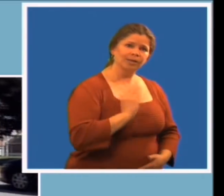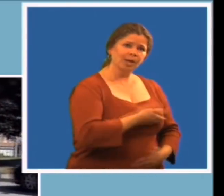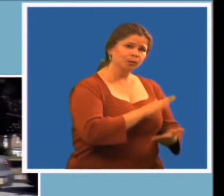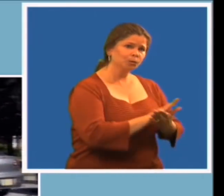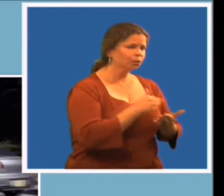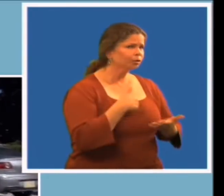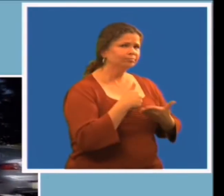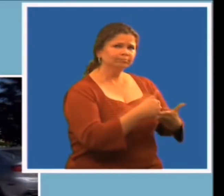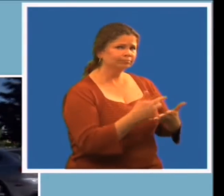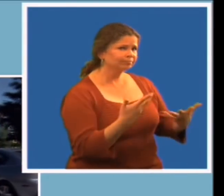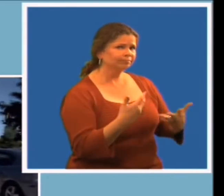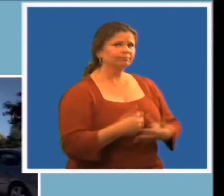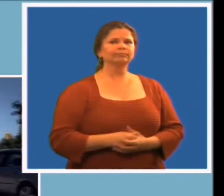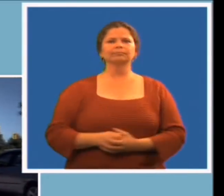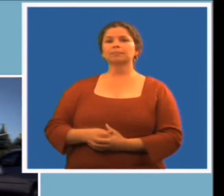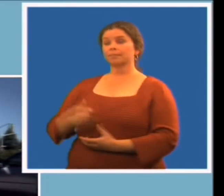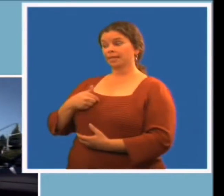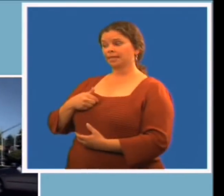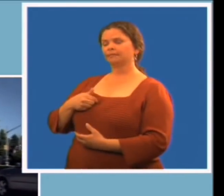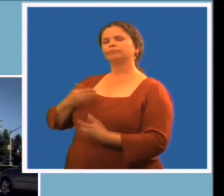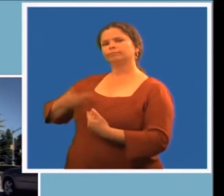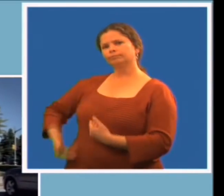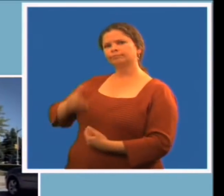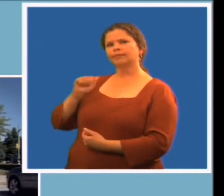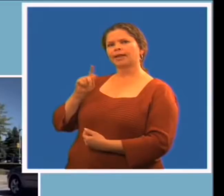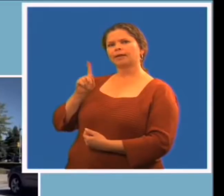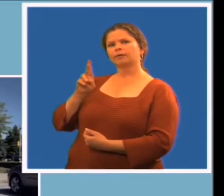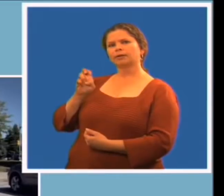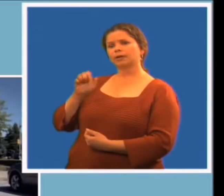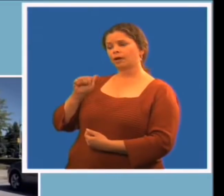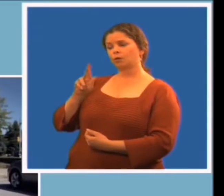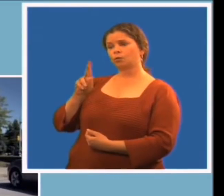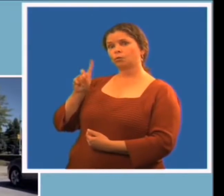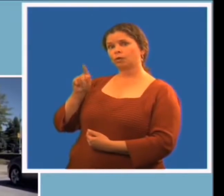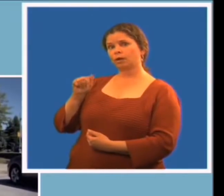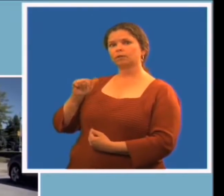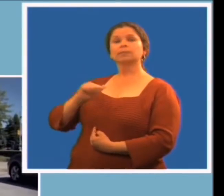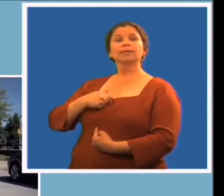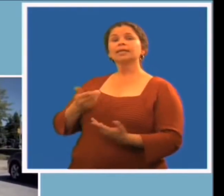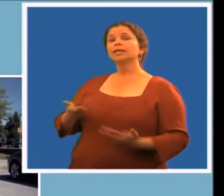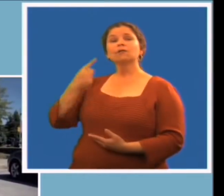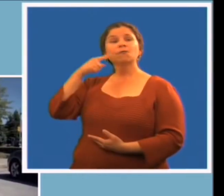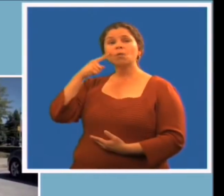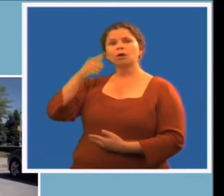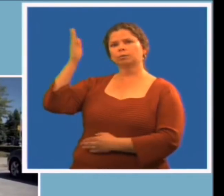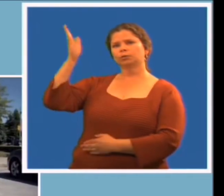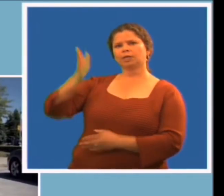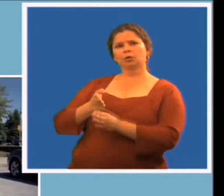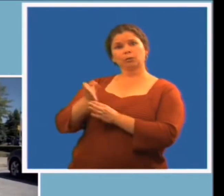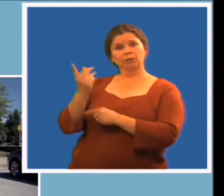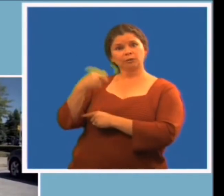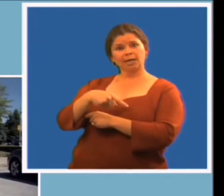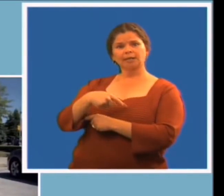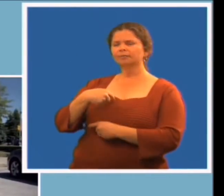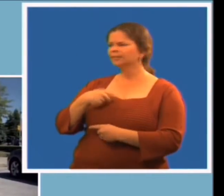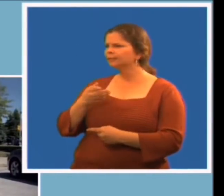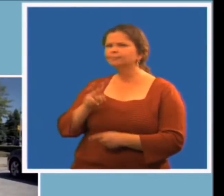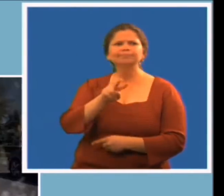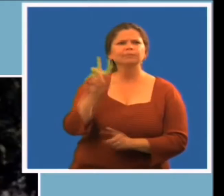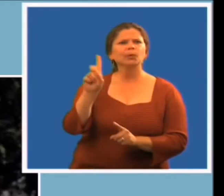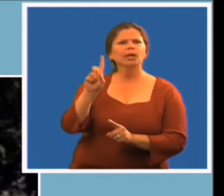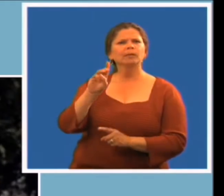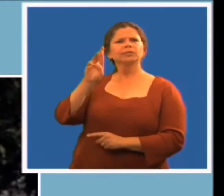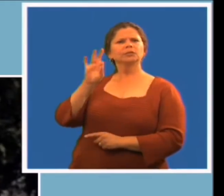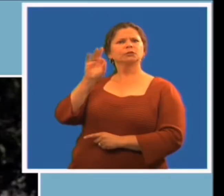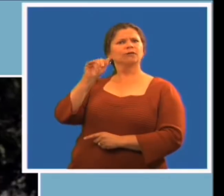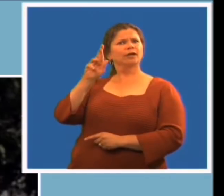Hello there. Hi, welcome to our school. May I help you? Hi, I'm Andre Aruda. I'm a guest speaker here for Career Day. I